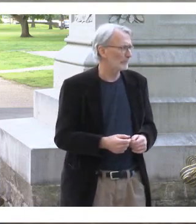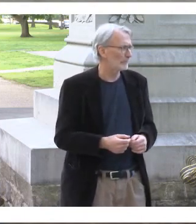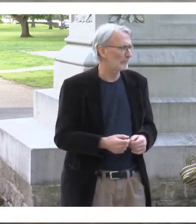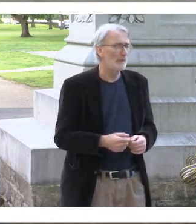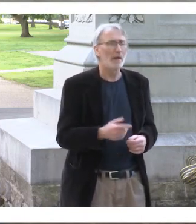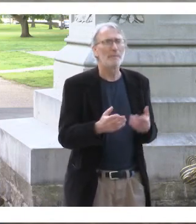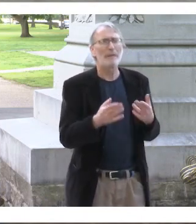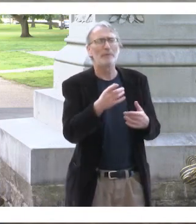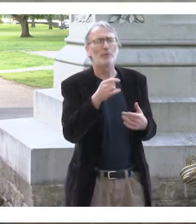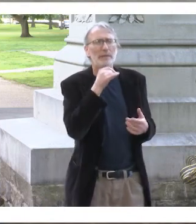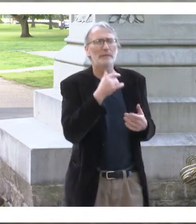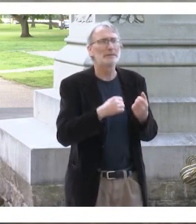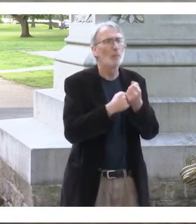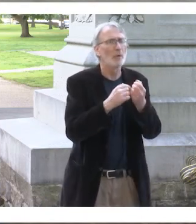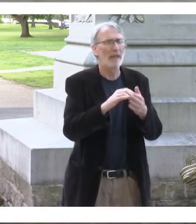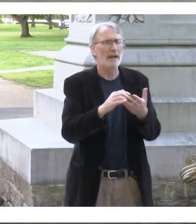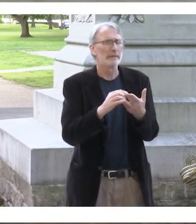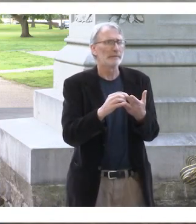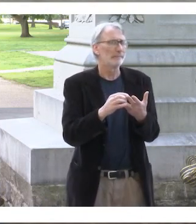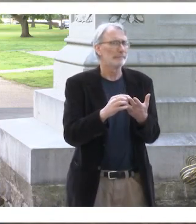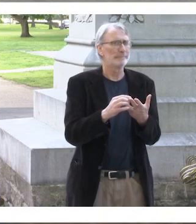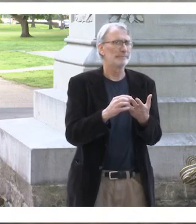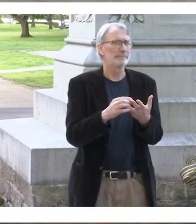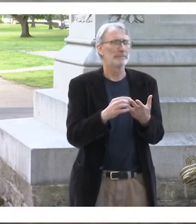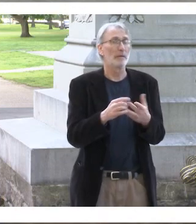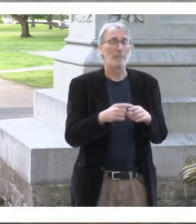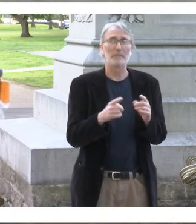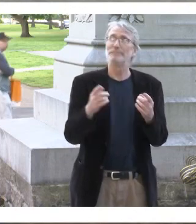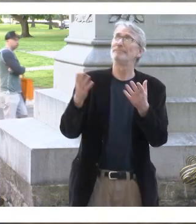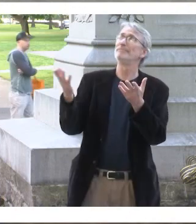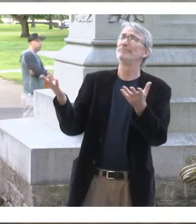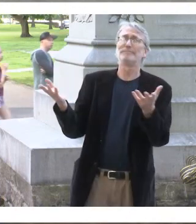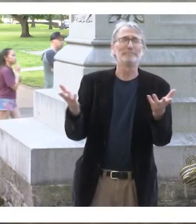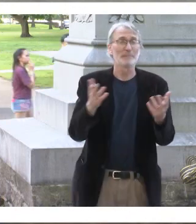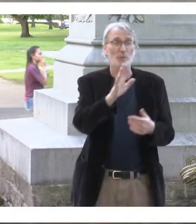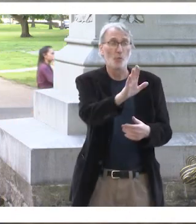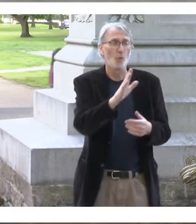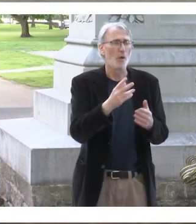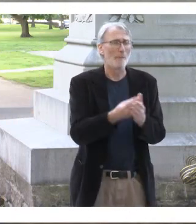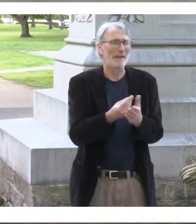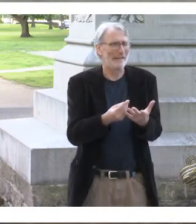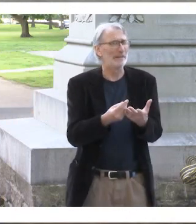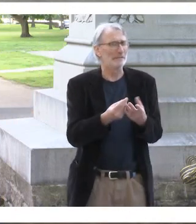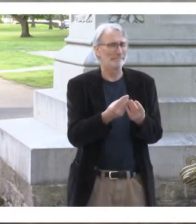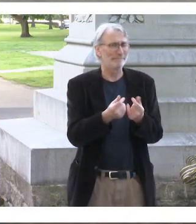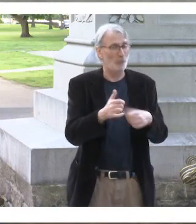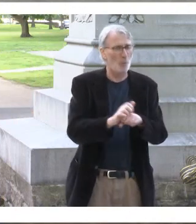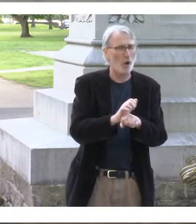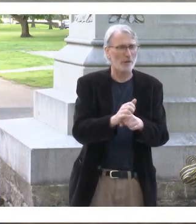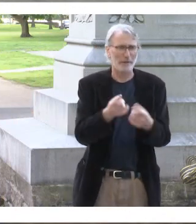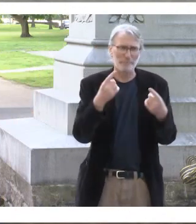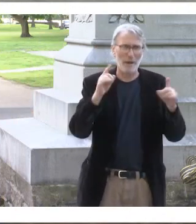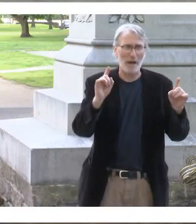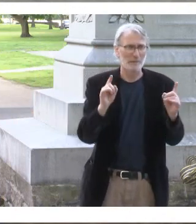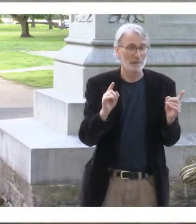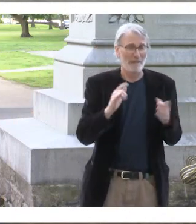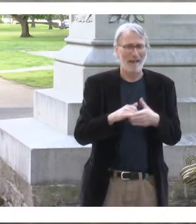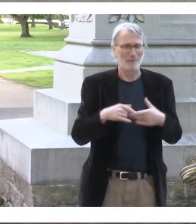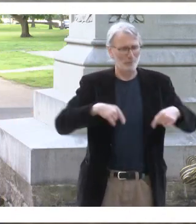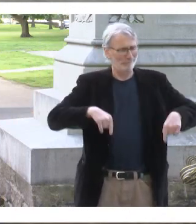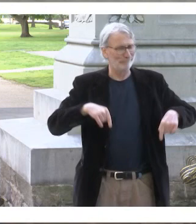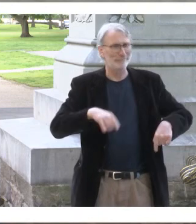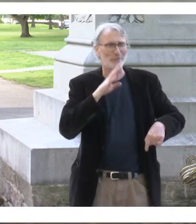even if you didn't initially support it, this is your money, this is your hard-paid tax dollars at work. And that's what this is about. It's